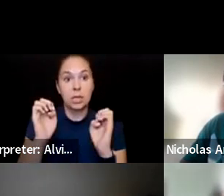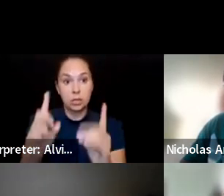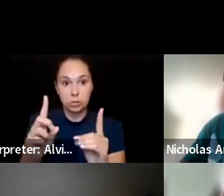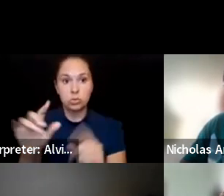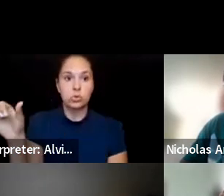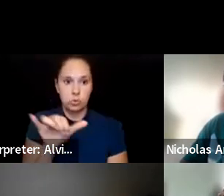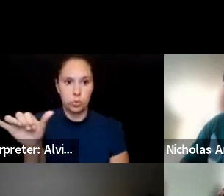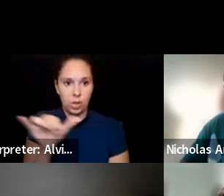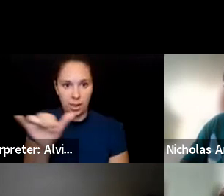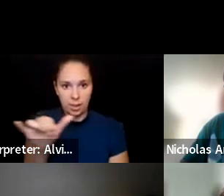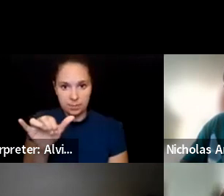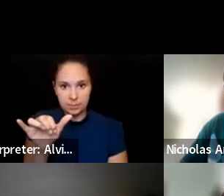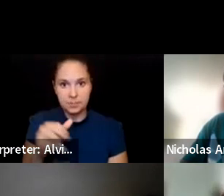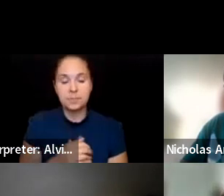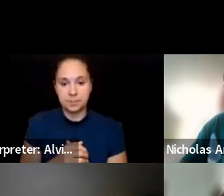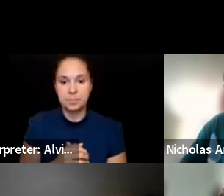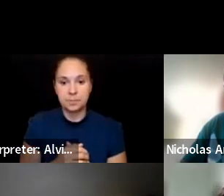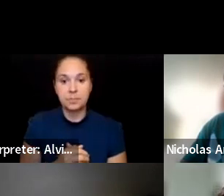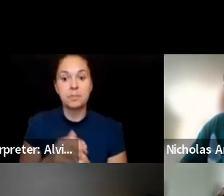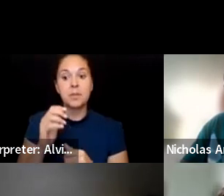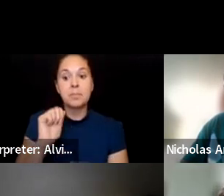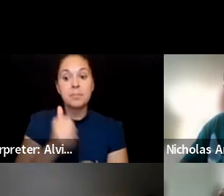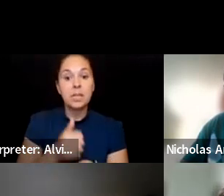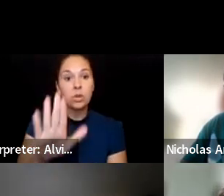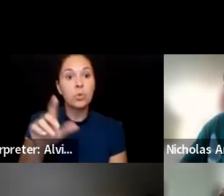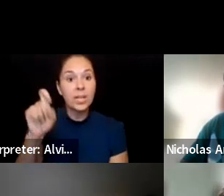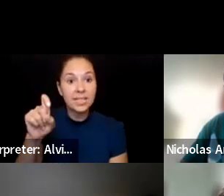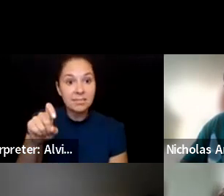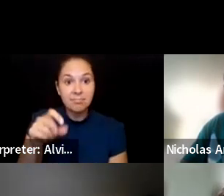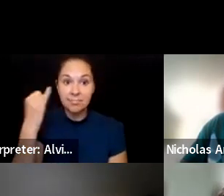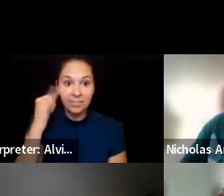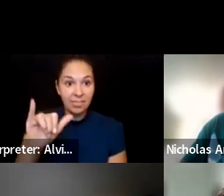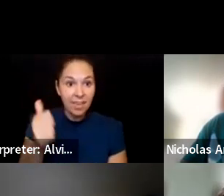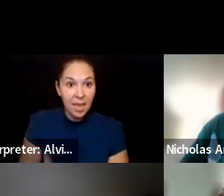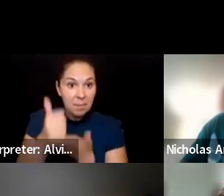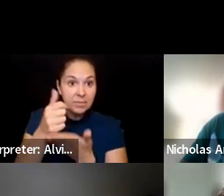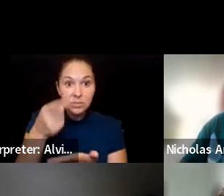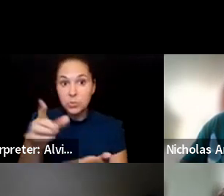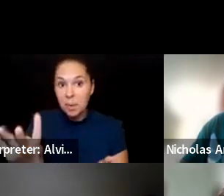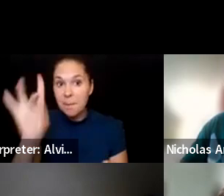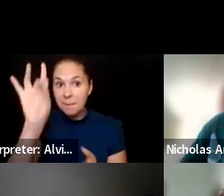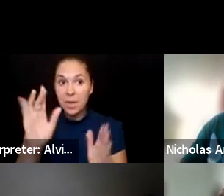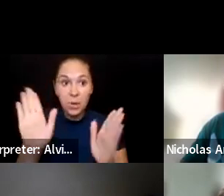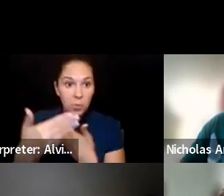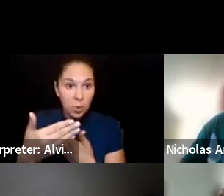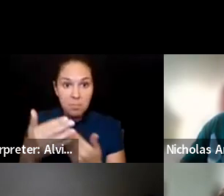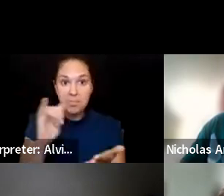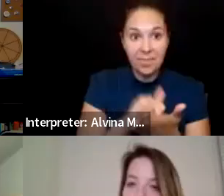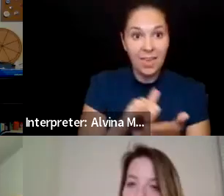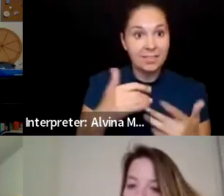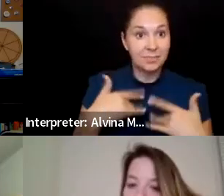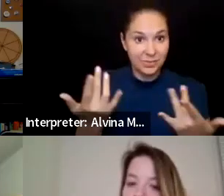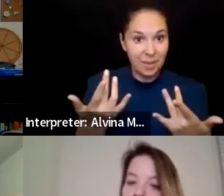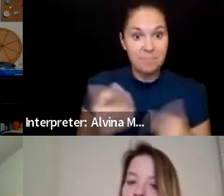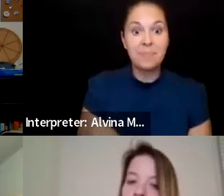well. So based on your needs, if that is helpful for you to pick a room, that's what's going on. And